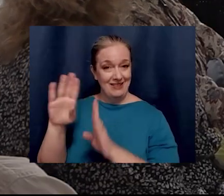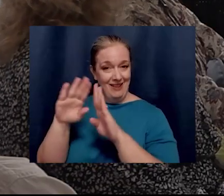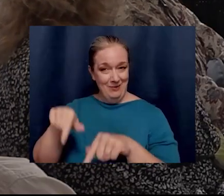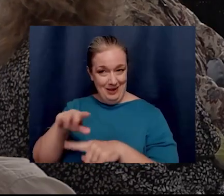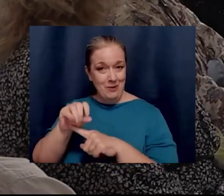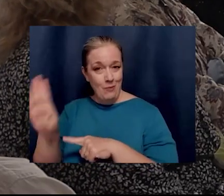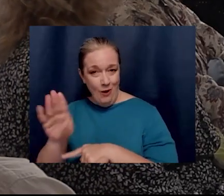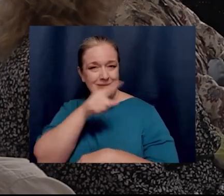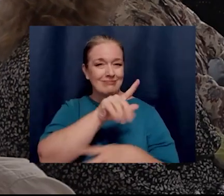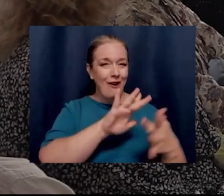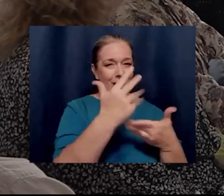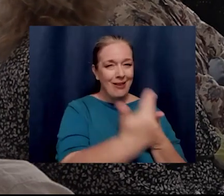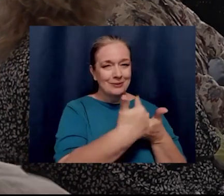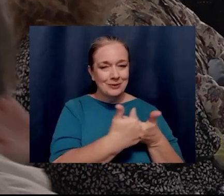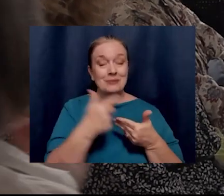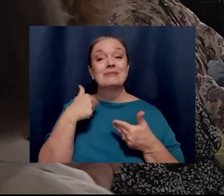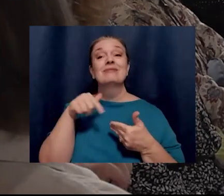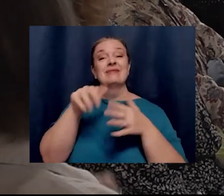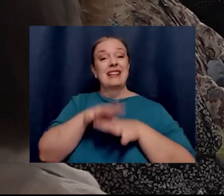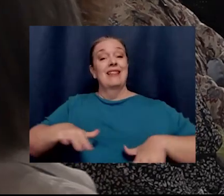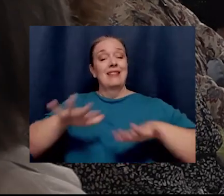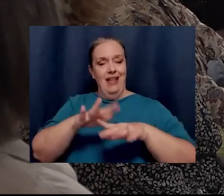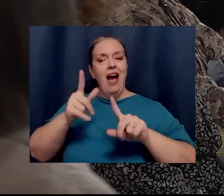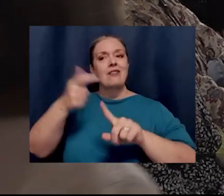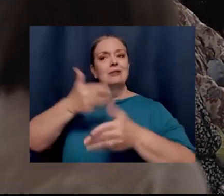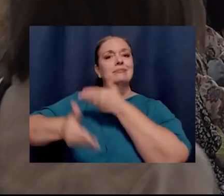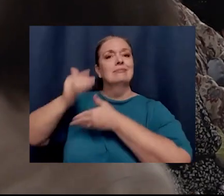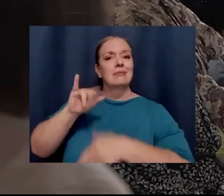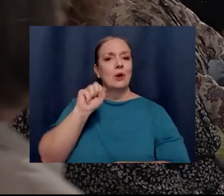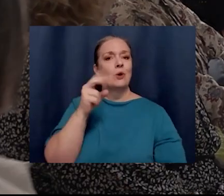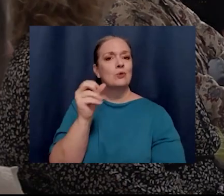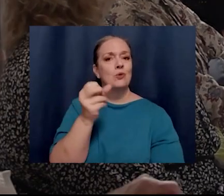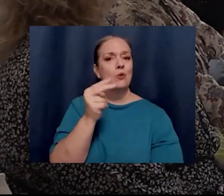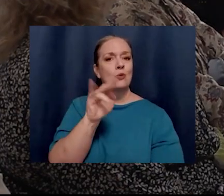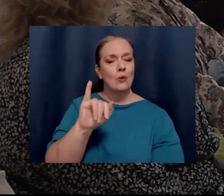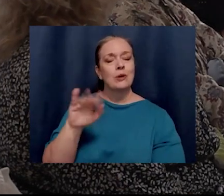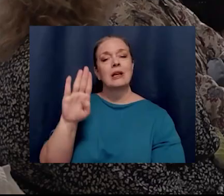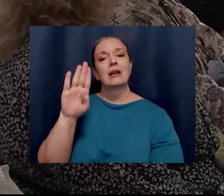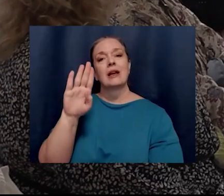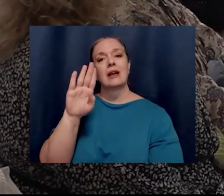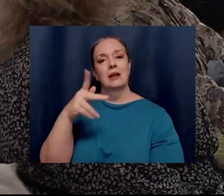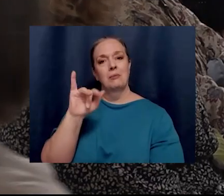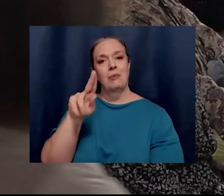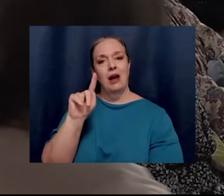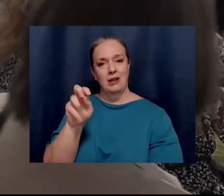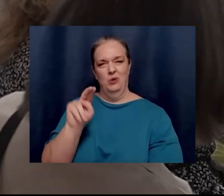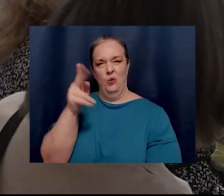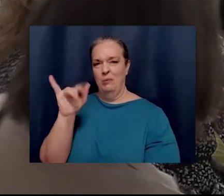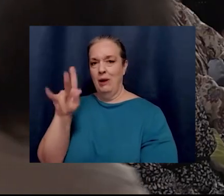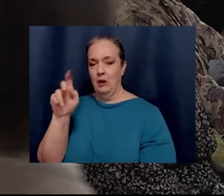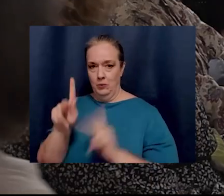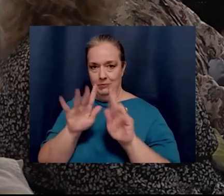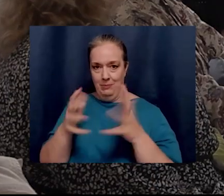unceded territory of the Shoshone, Bannock, and Northern Platte people. For a special presentation from Valerie Balint, the director of the